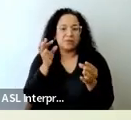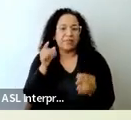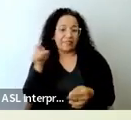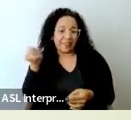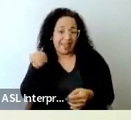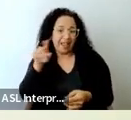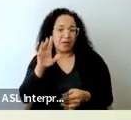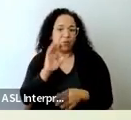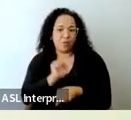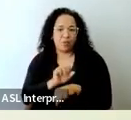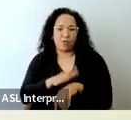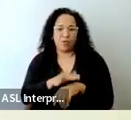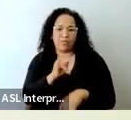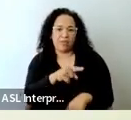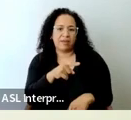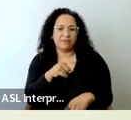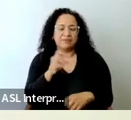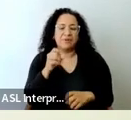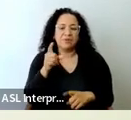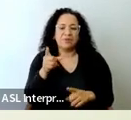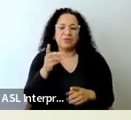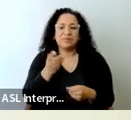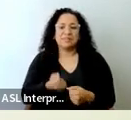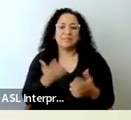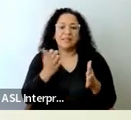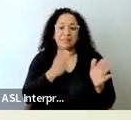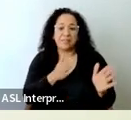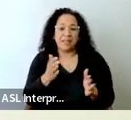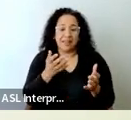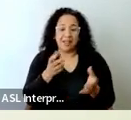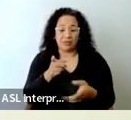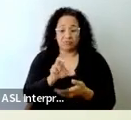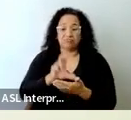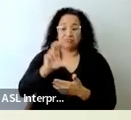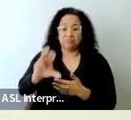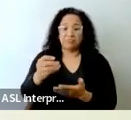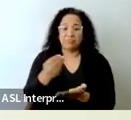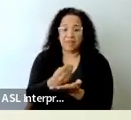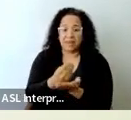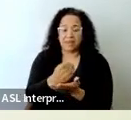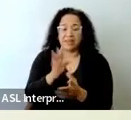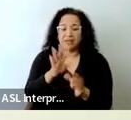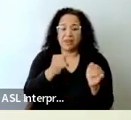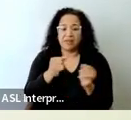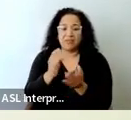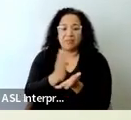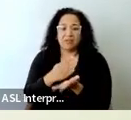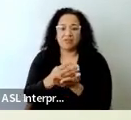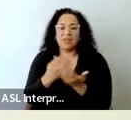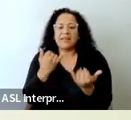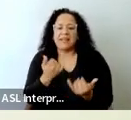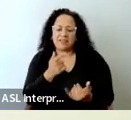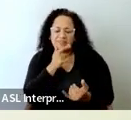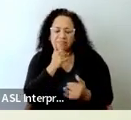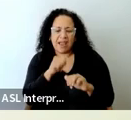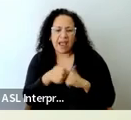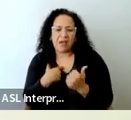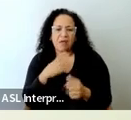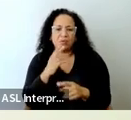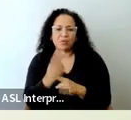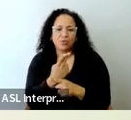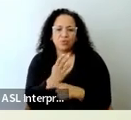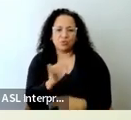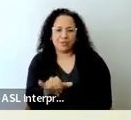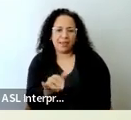work on this. Okay, so this is basically your spending plan is now I've been given this money in my individual budget, and now how am I going to use it? Okay, next